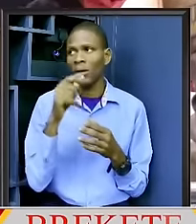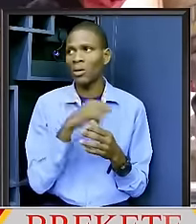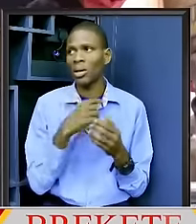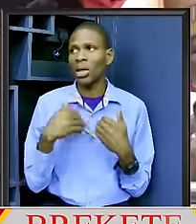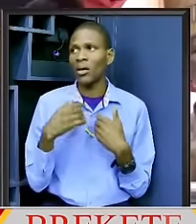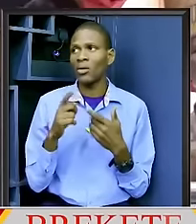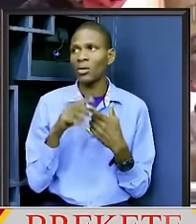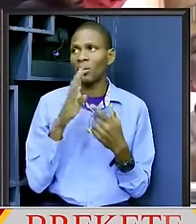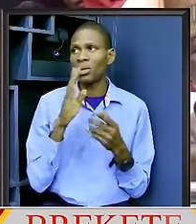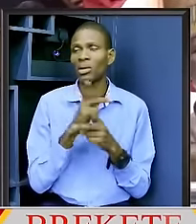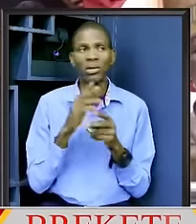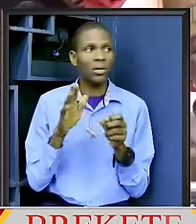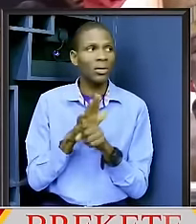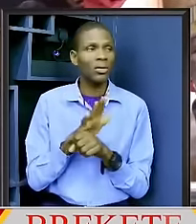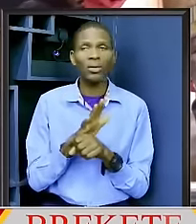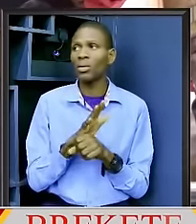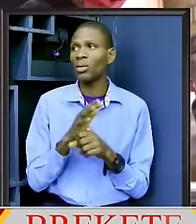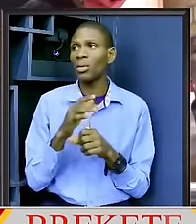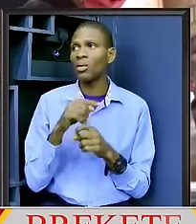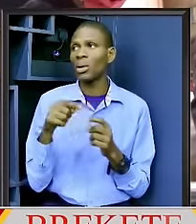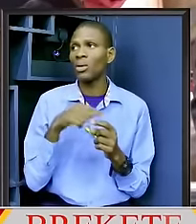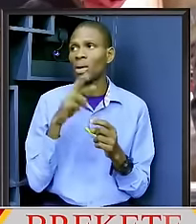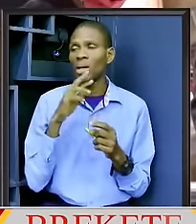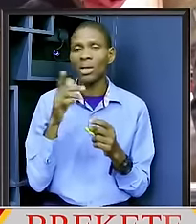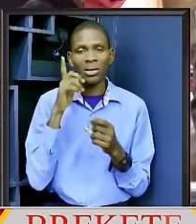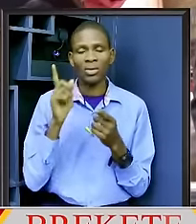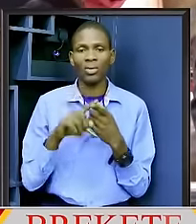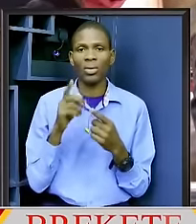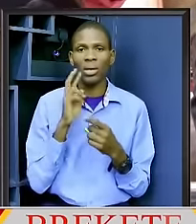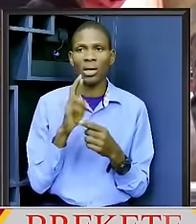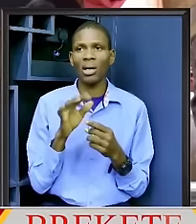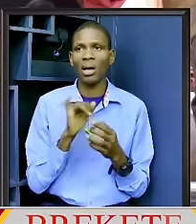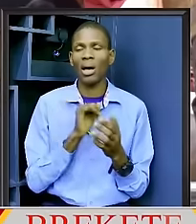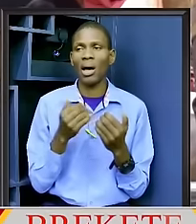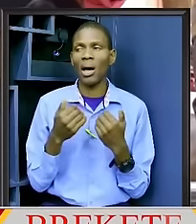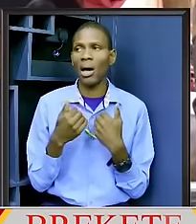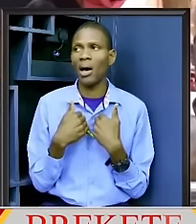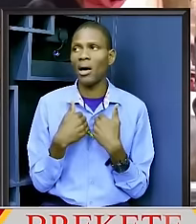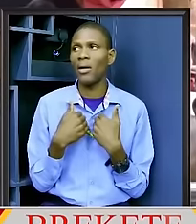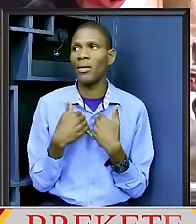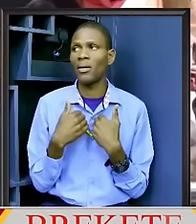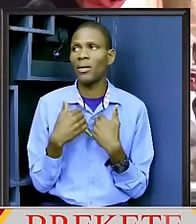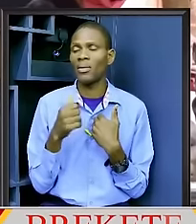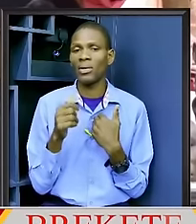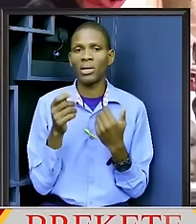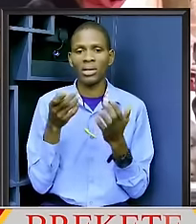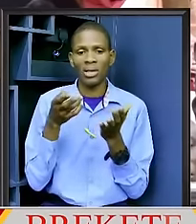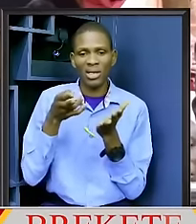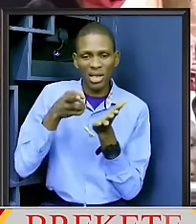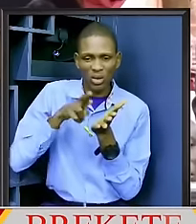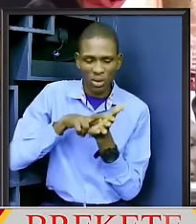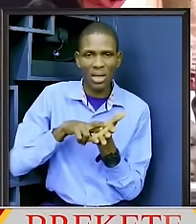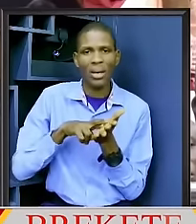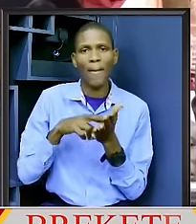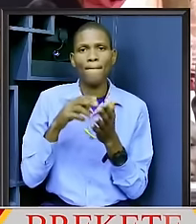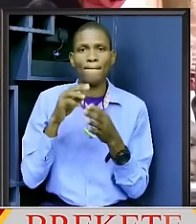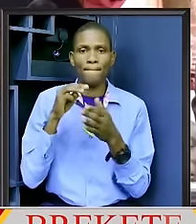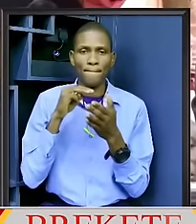have to be very careful when we are listening to her. I have a recorded